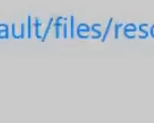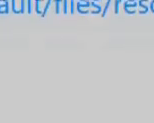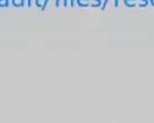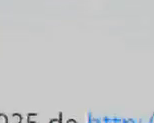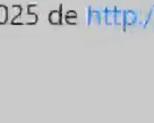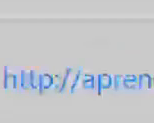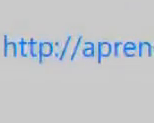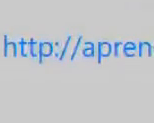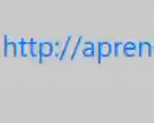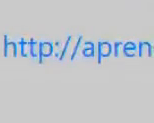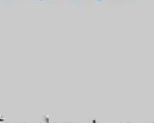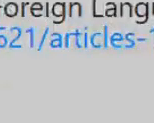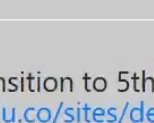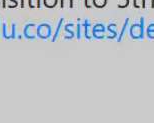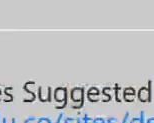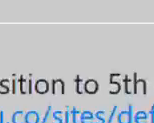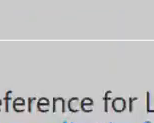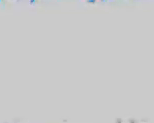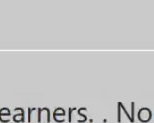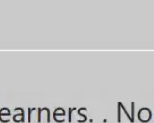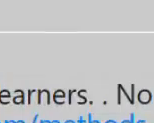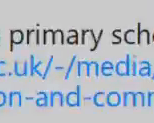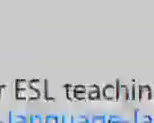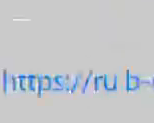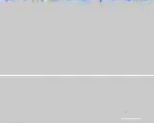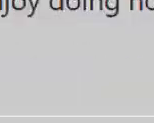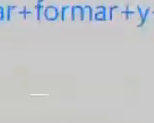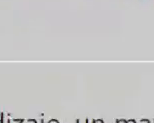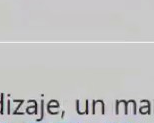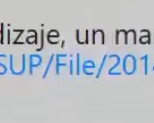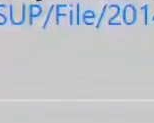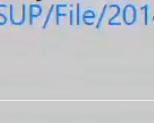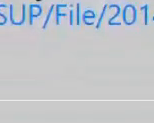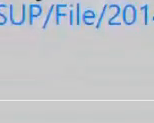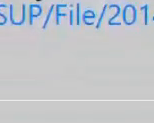materials required to address the problem situation.